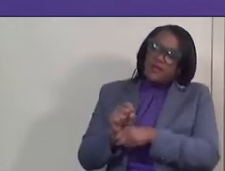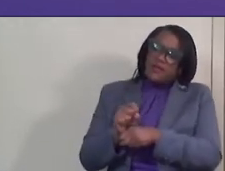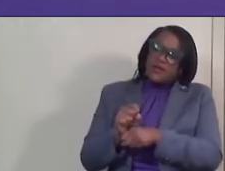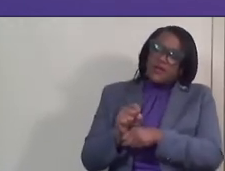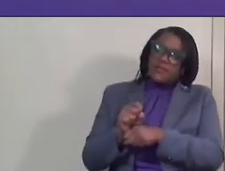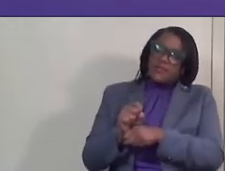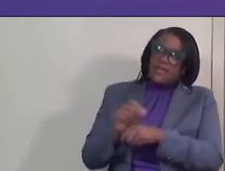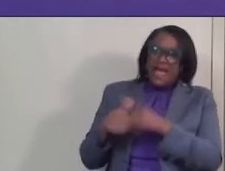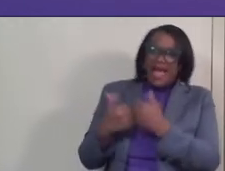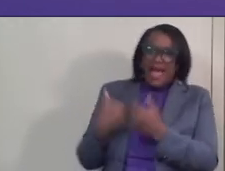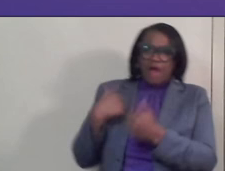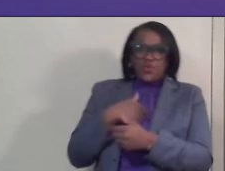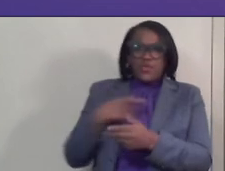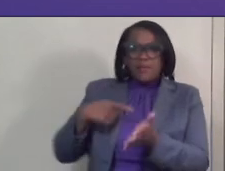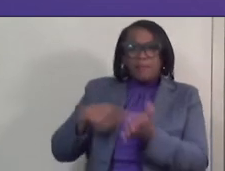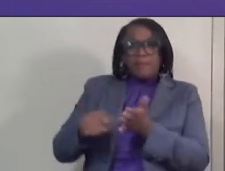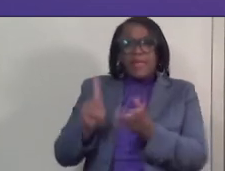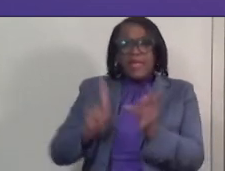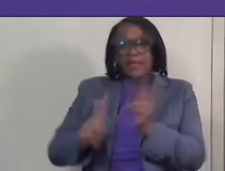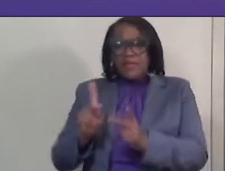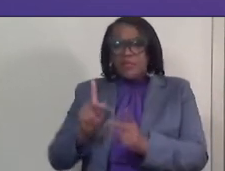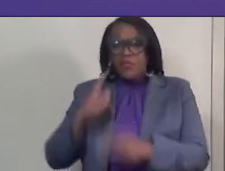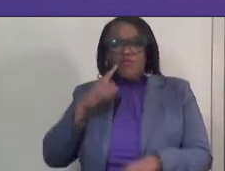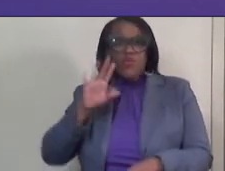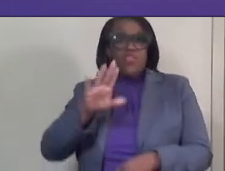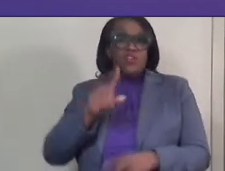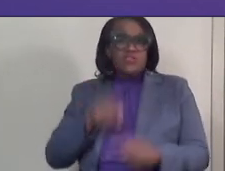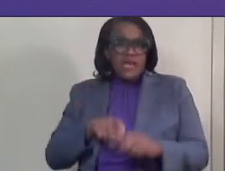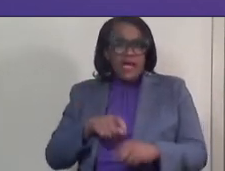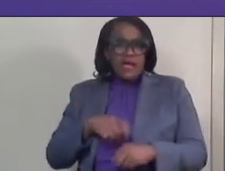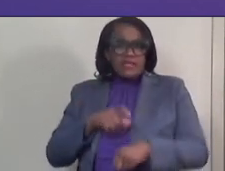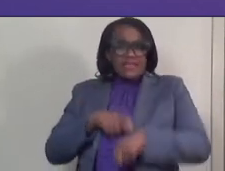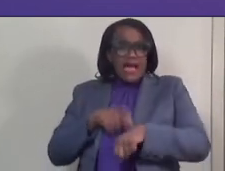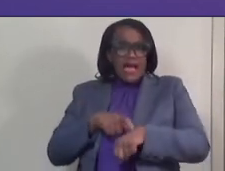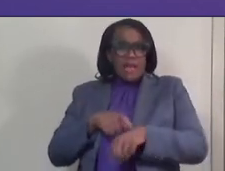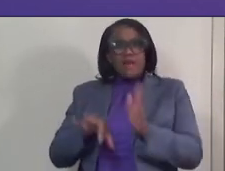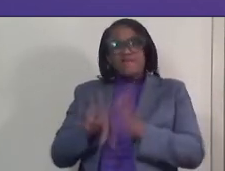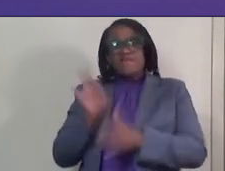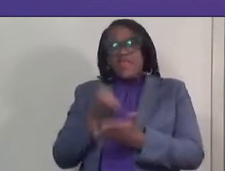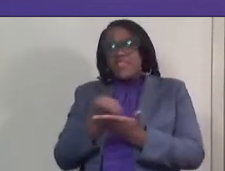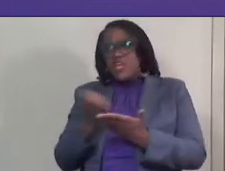compensating people for their time, finding the equipment that we need,